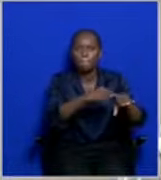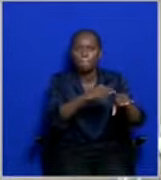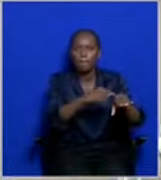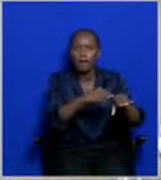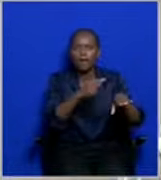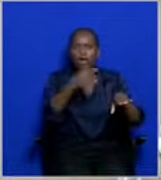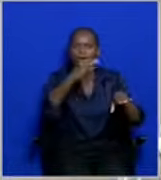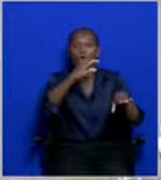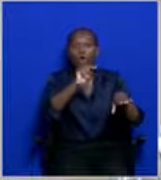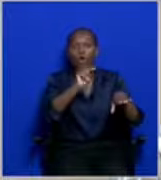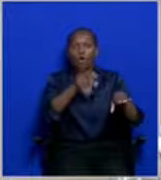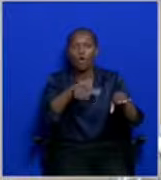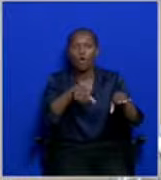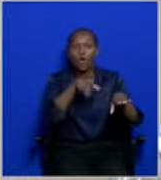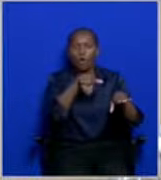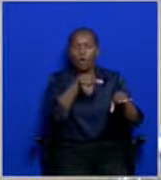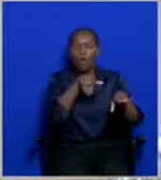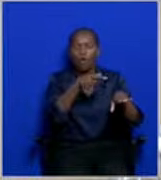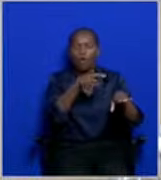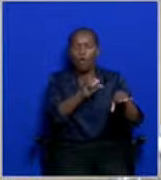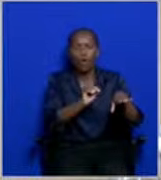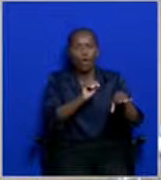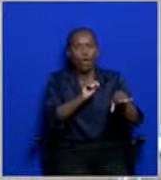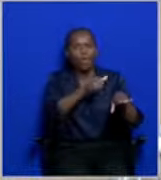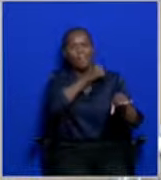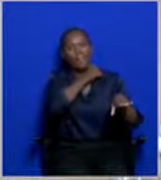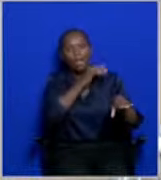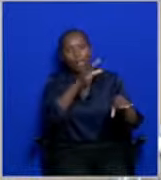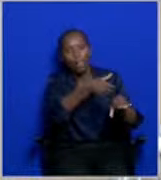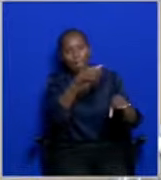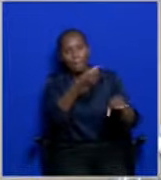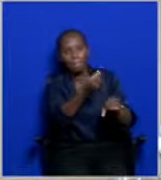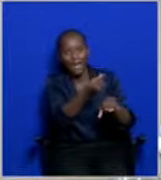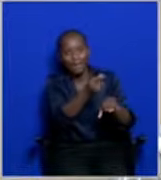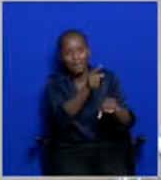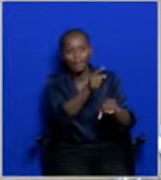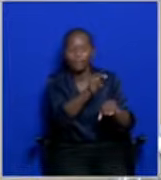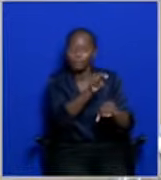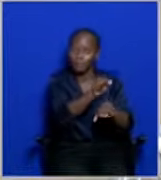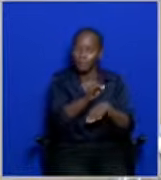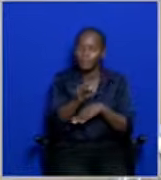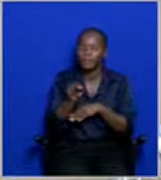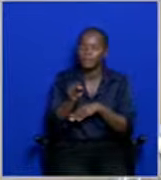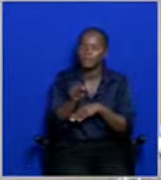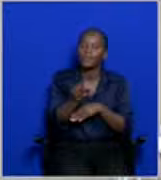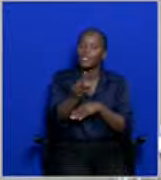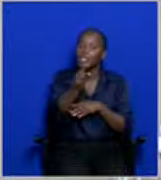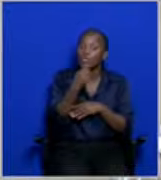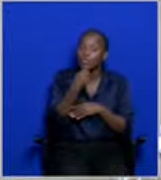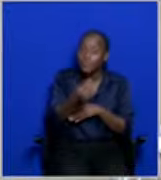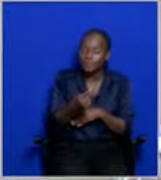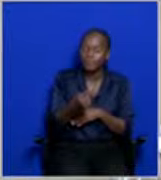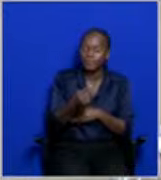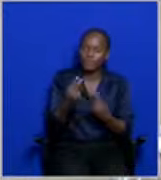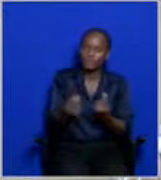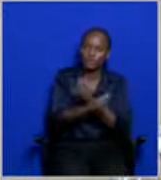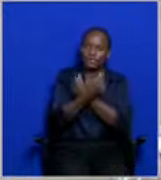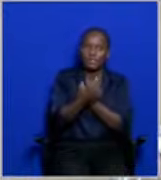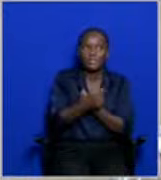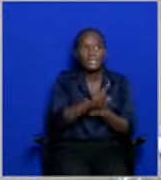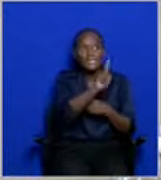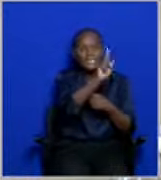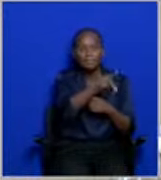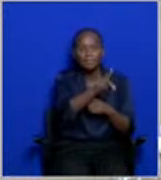281/05/2023. And you say, unfortunately, the DPP declined to prosecute in